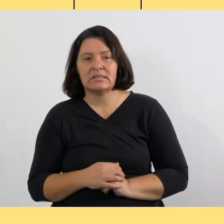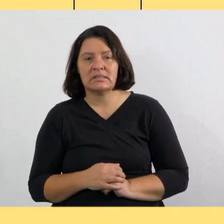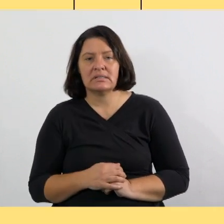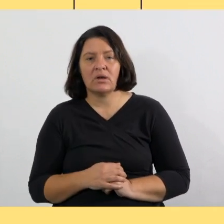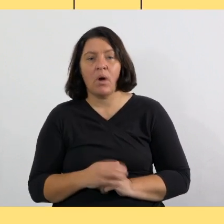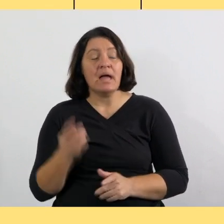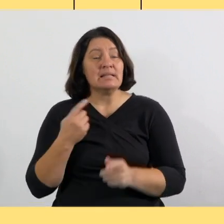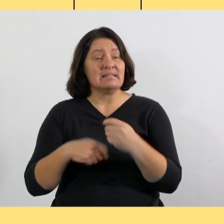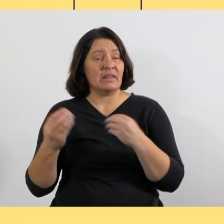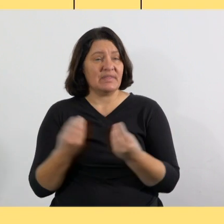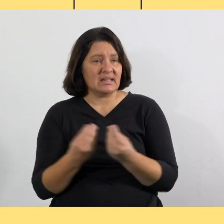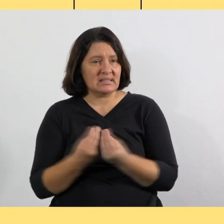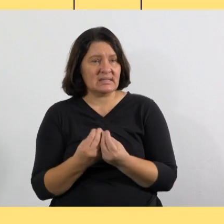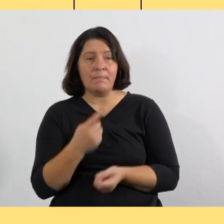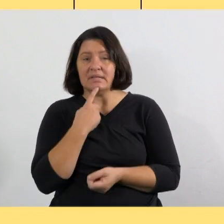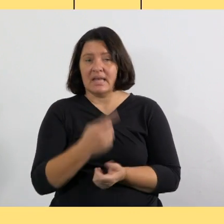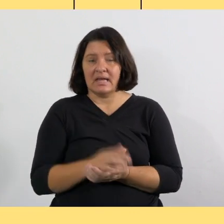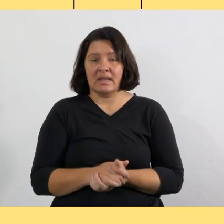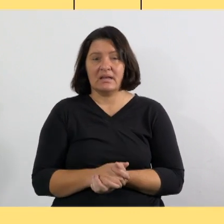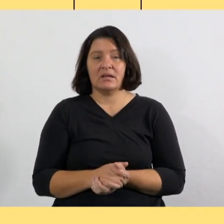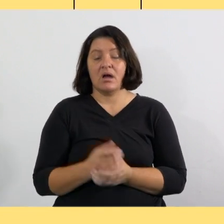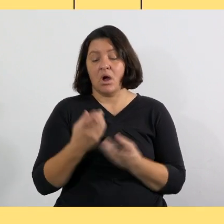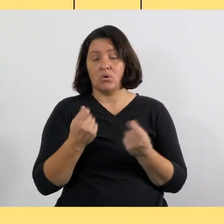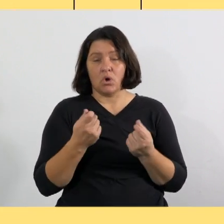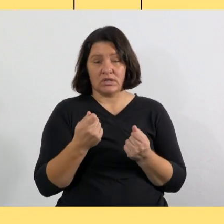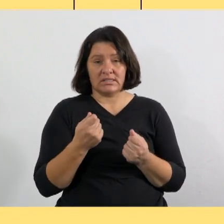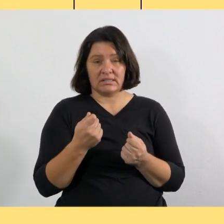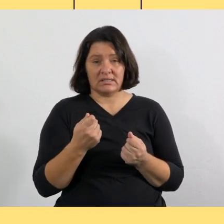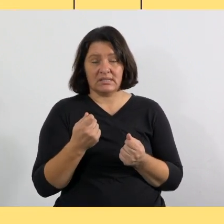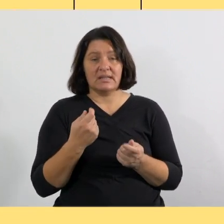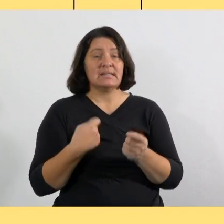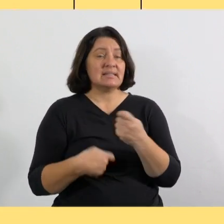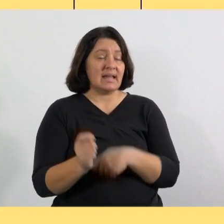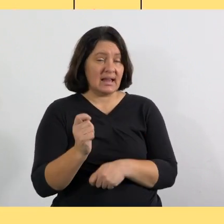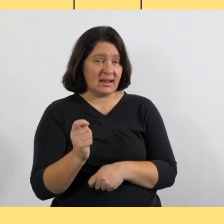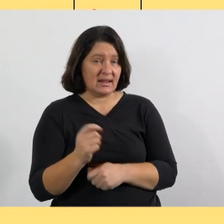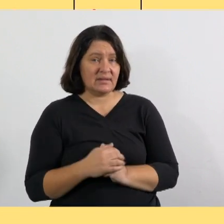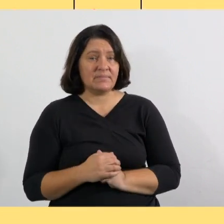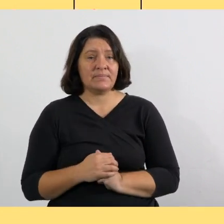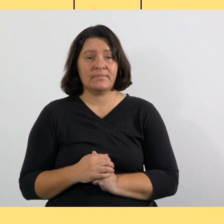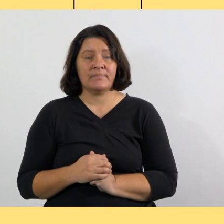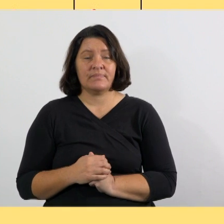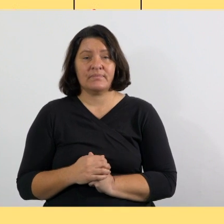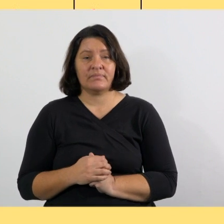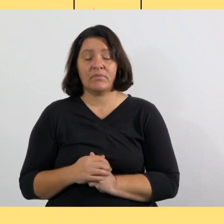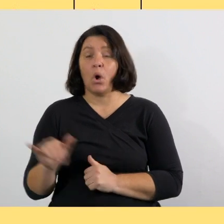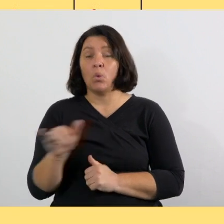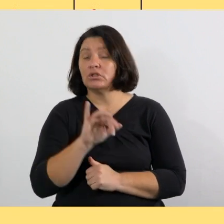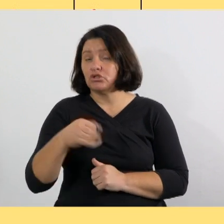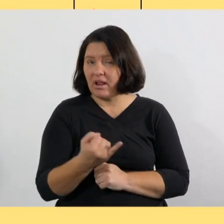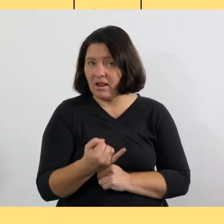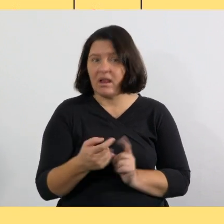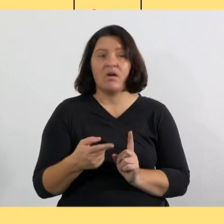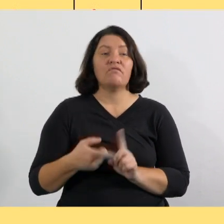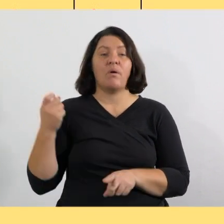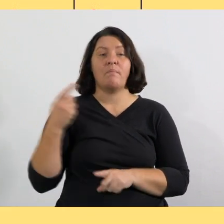say cost of sales. From which journal? This is the DJ.